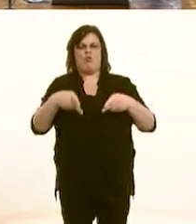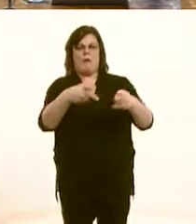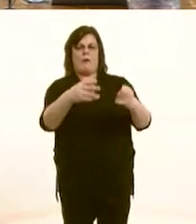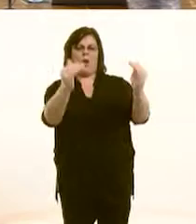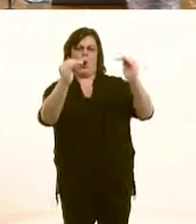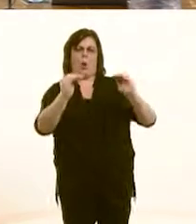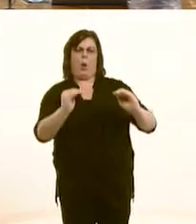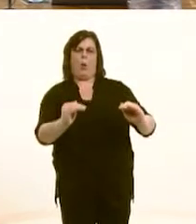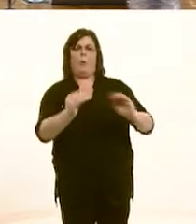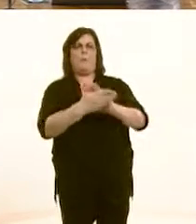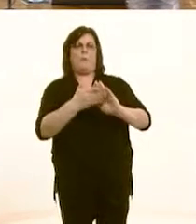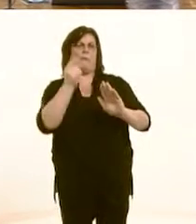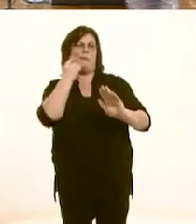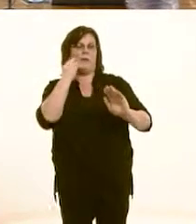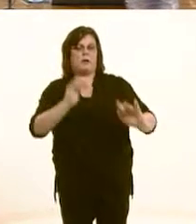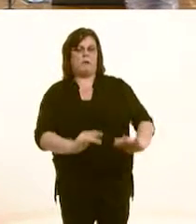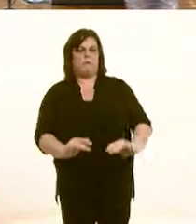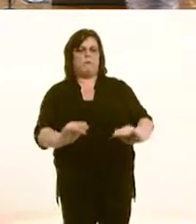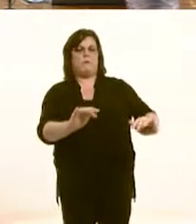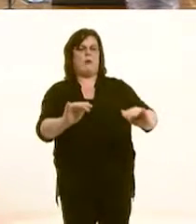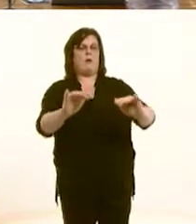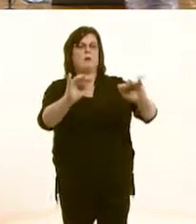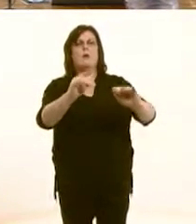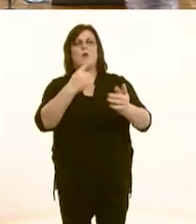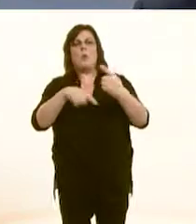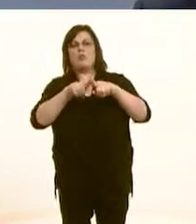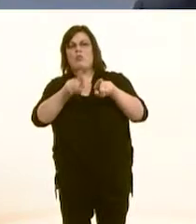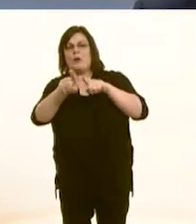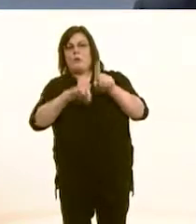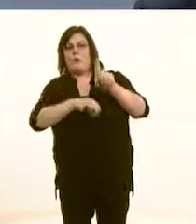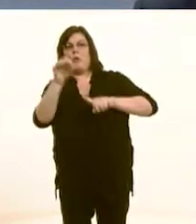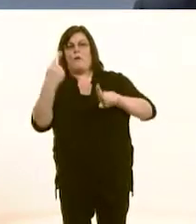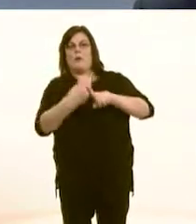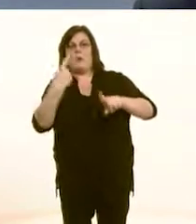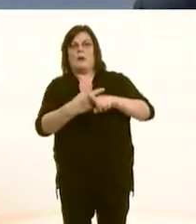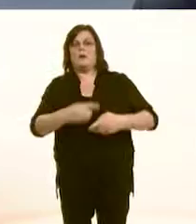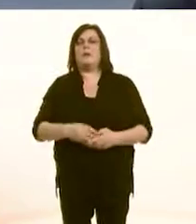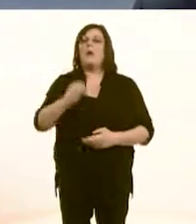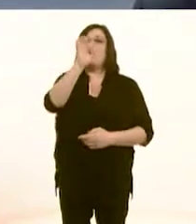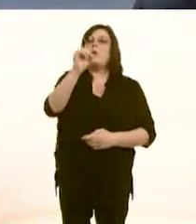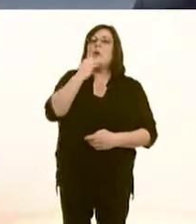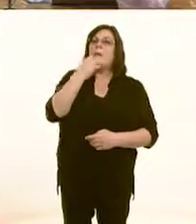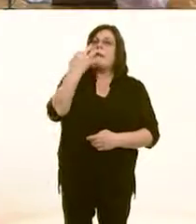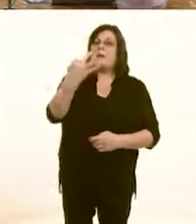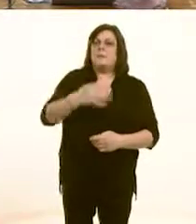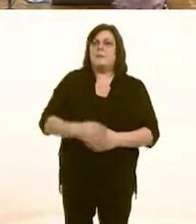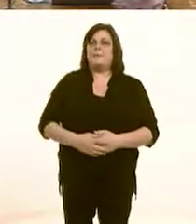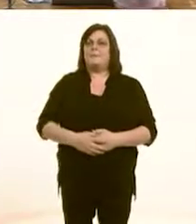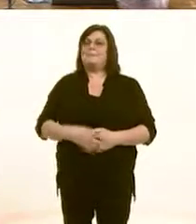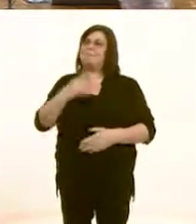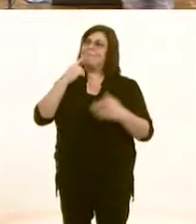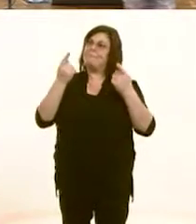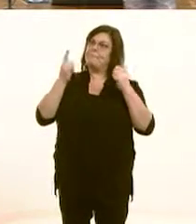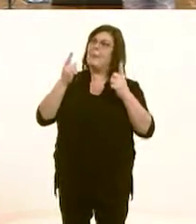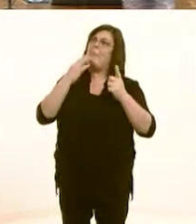is prone to flooding, and we are moving ahead with the project as quickly as possible. Question 8, Christine Chapman. Will the First